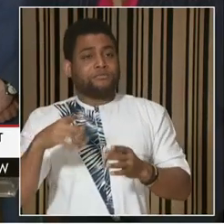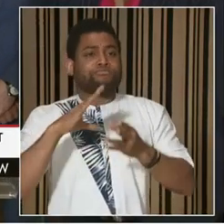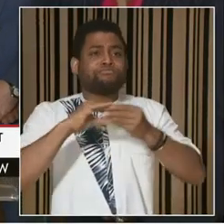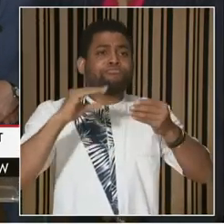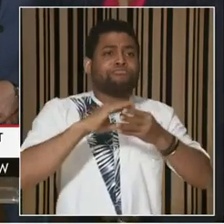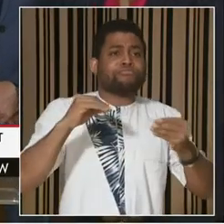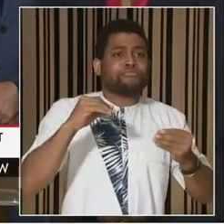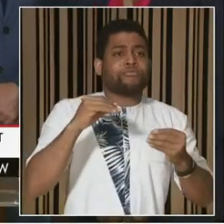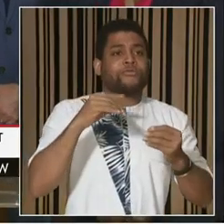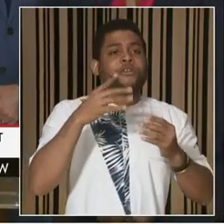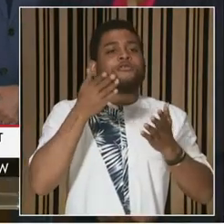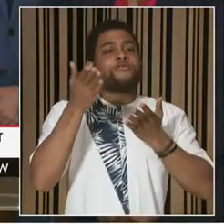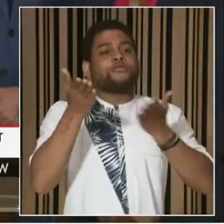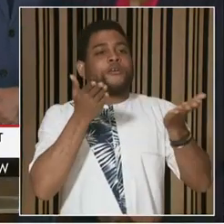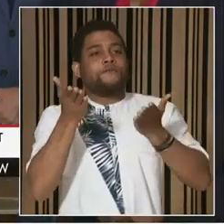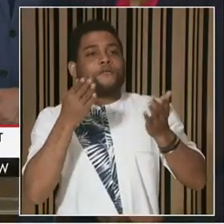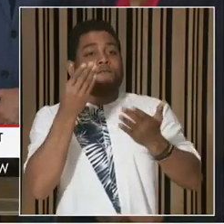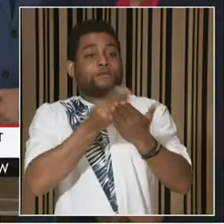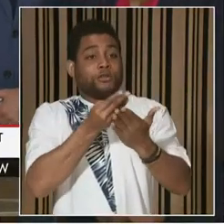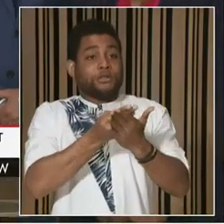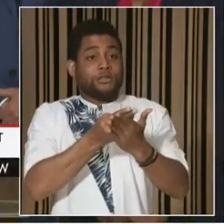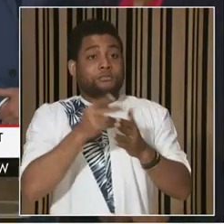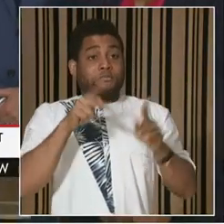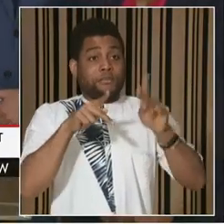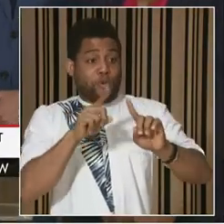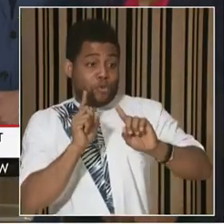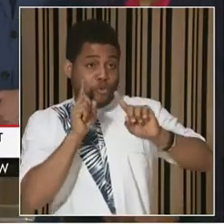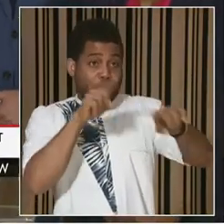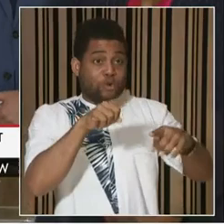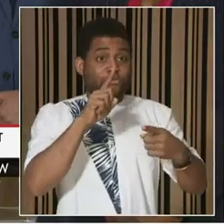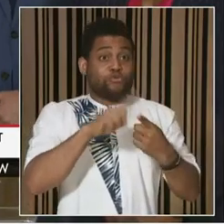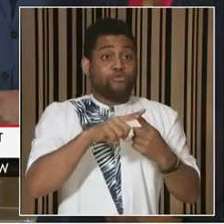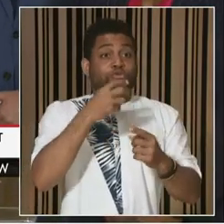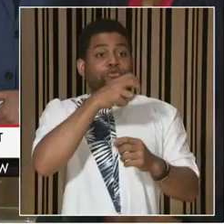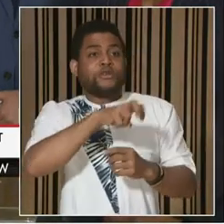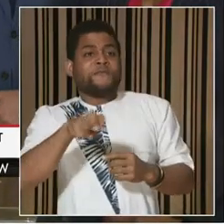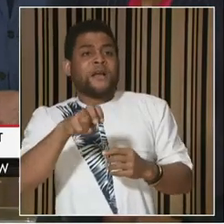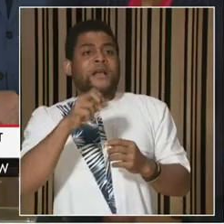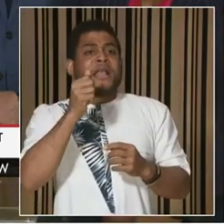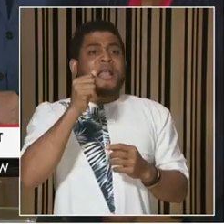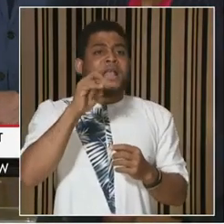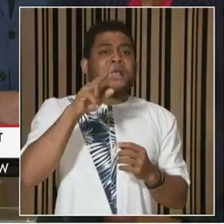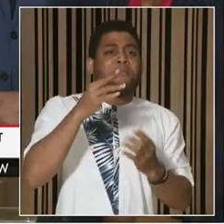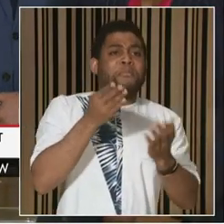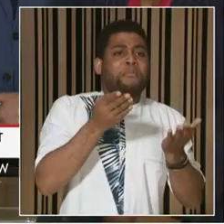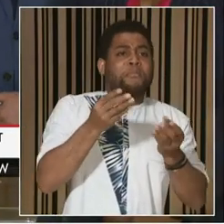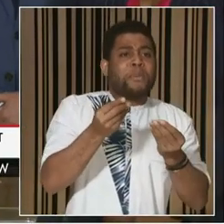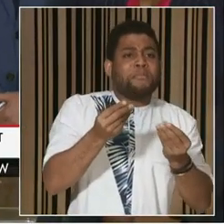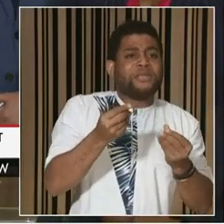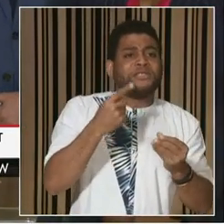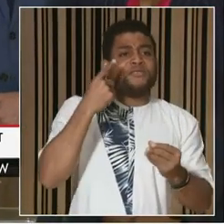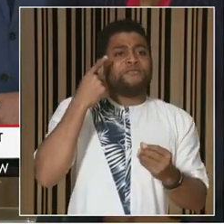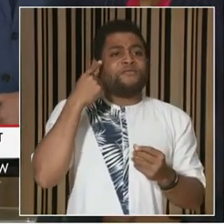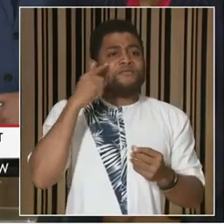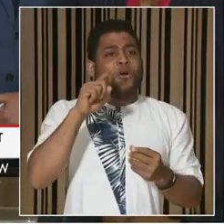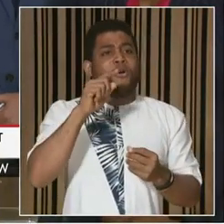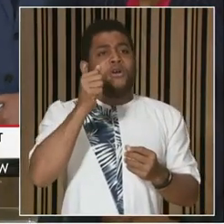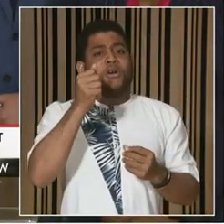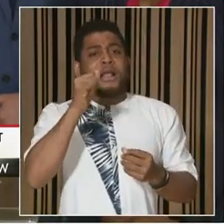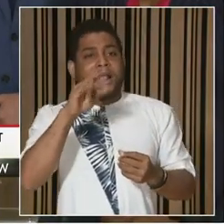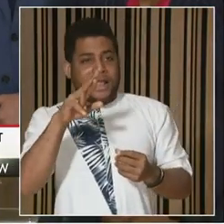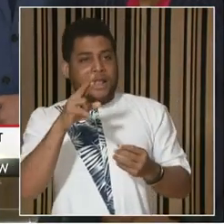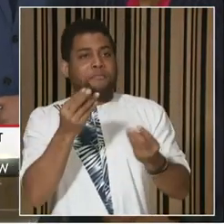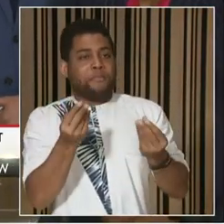to transfer air property, to develop a plan for the transfer of their air property. So